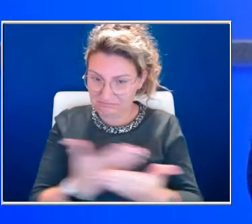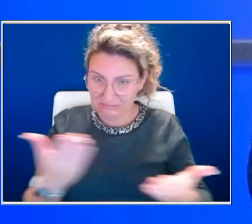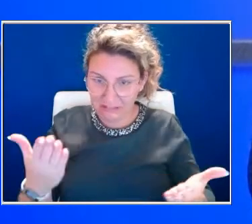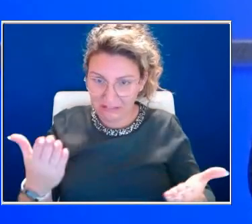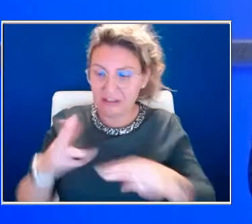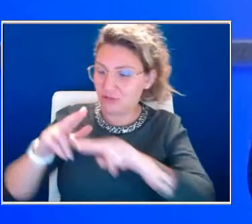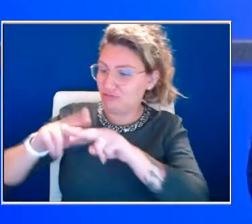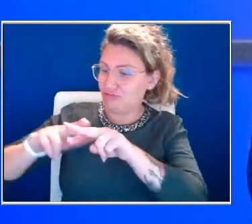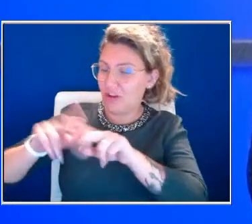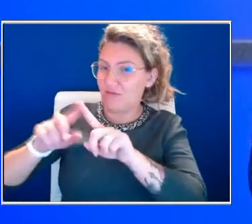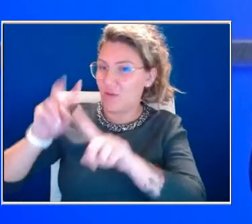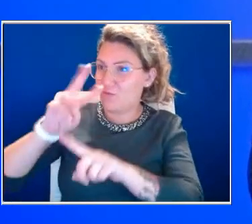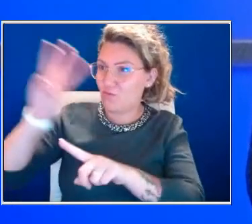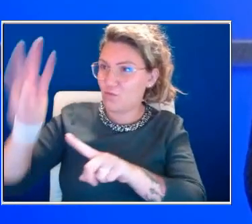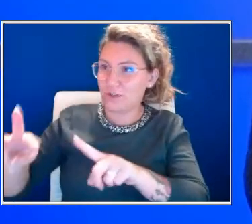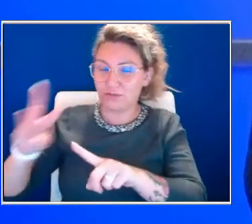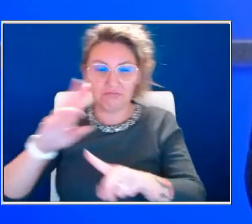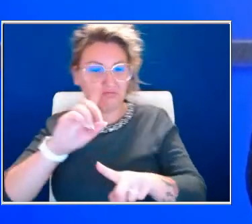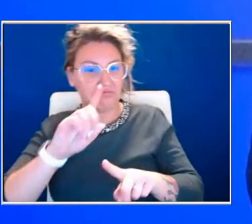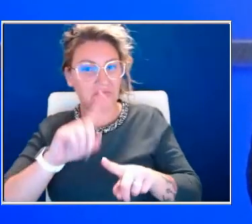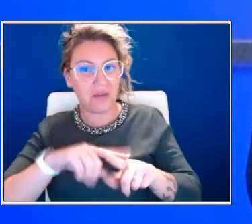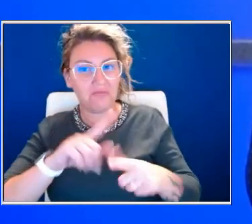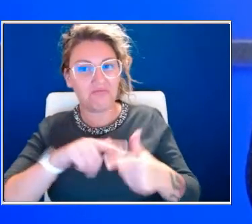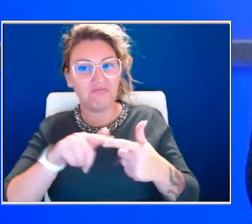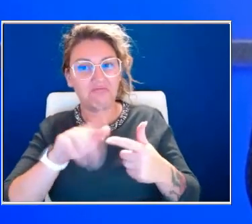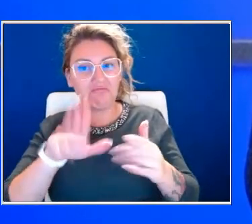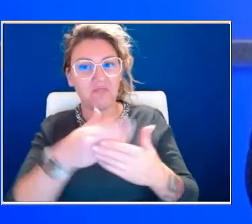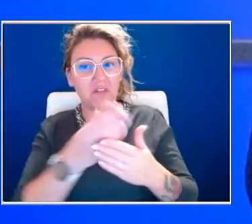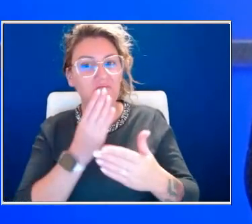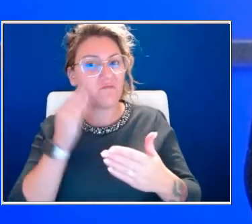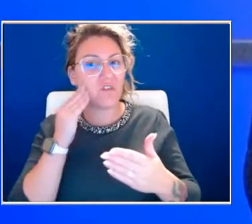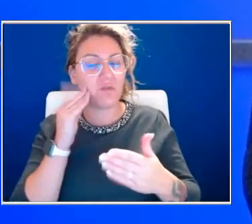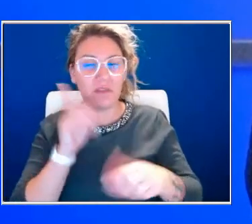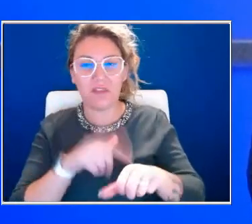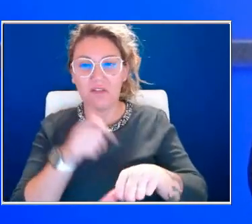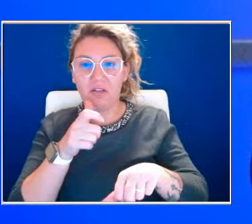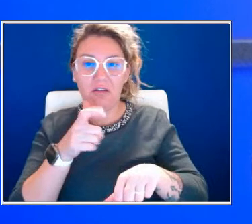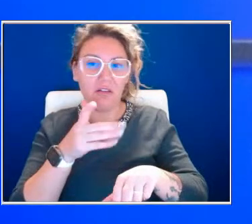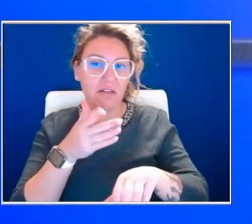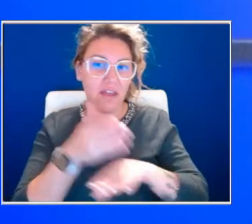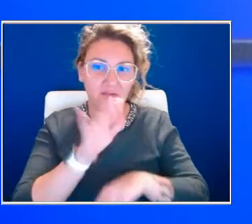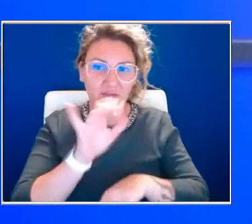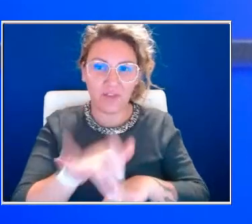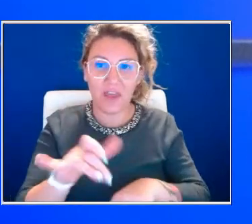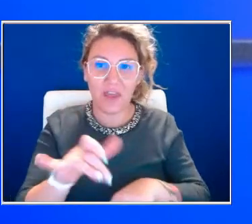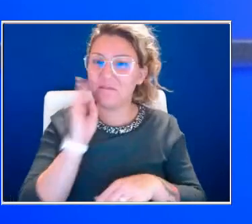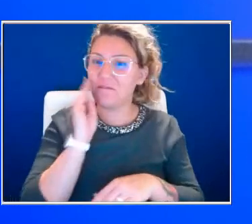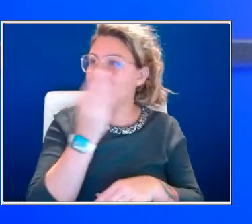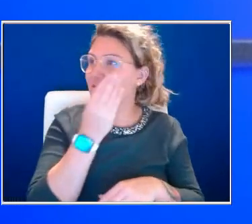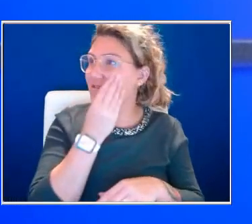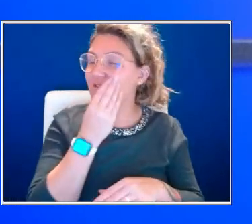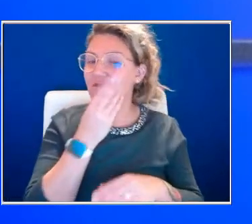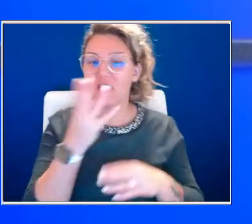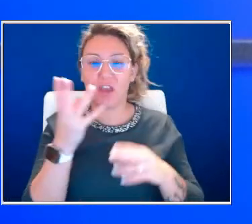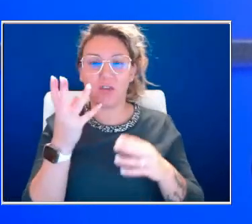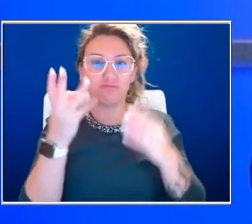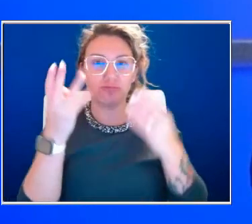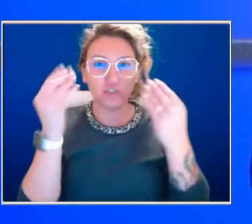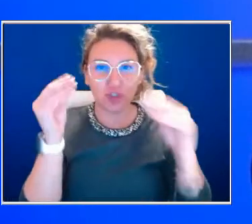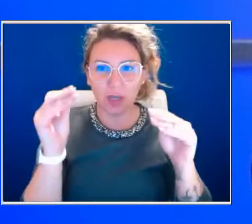home the next day. And it wasn't too long after that, the flower shop I had worked at was for sale, and we bought